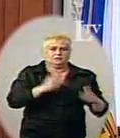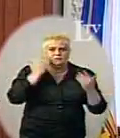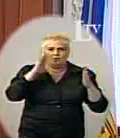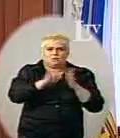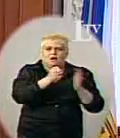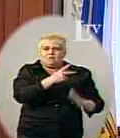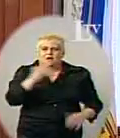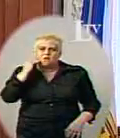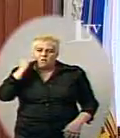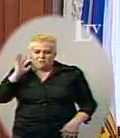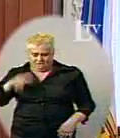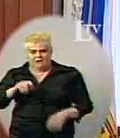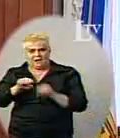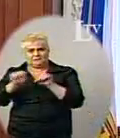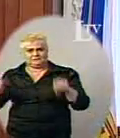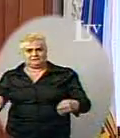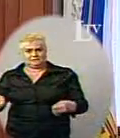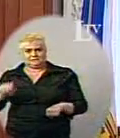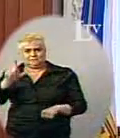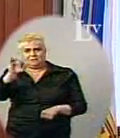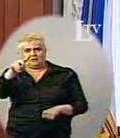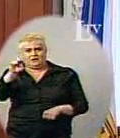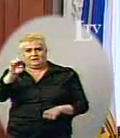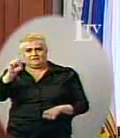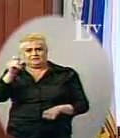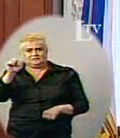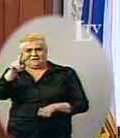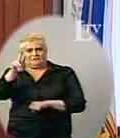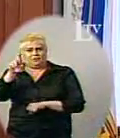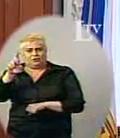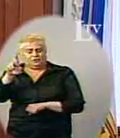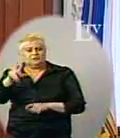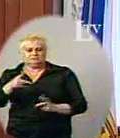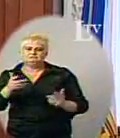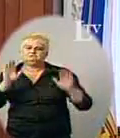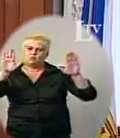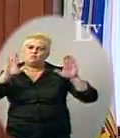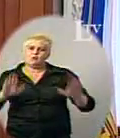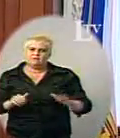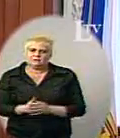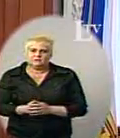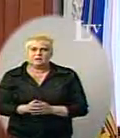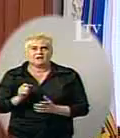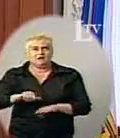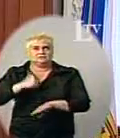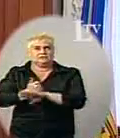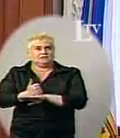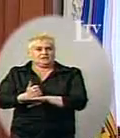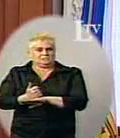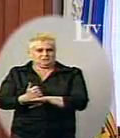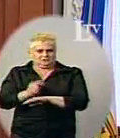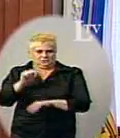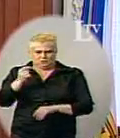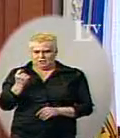Since government launched the program in 2011, approximately